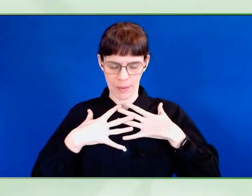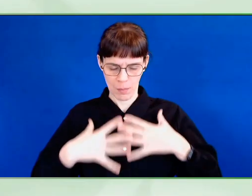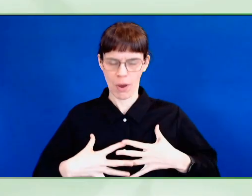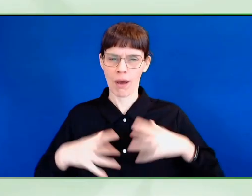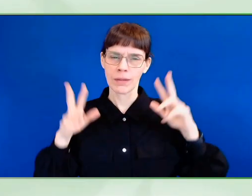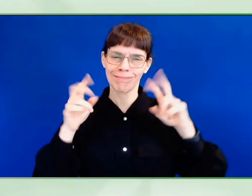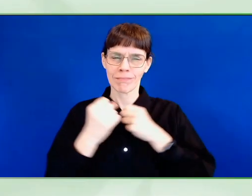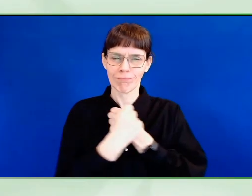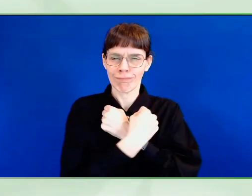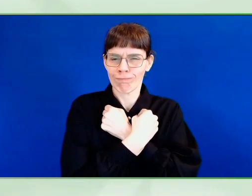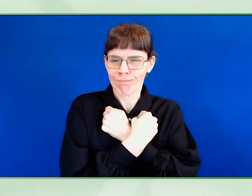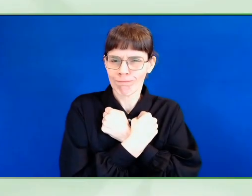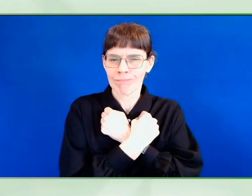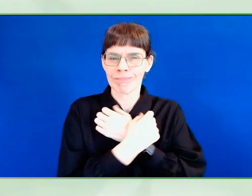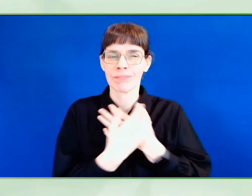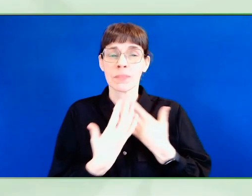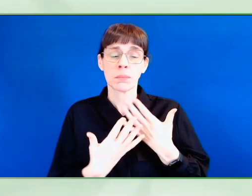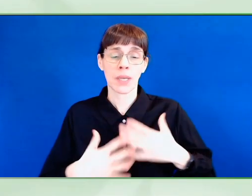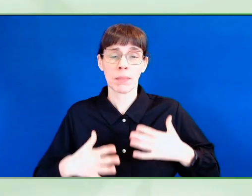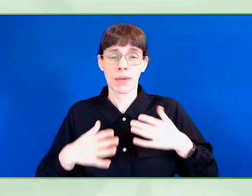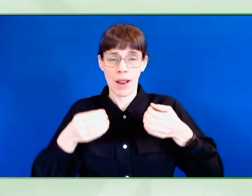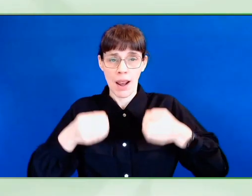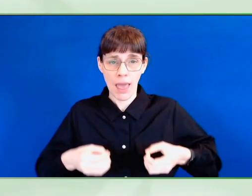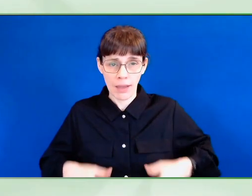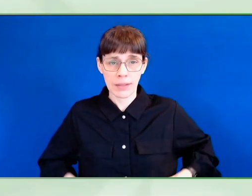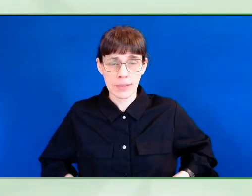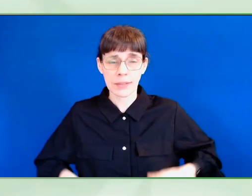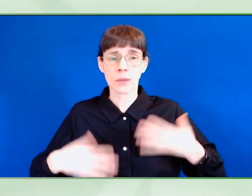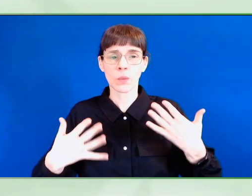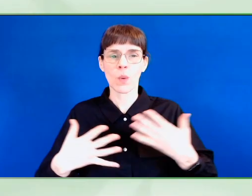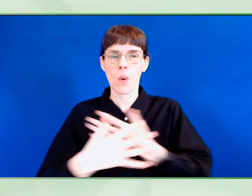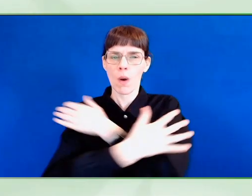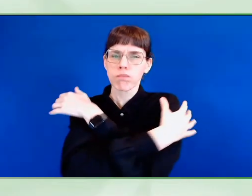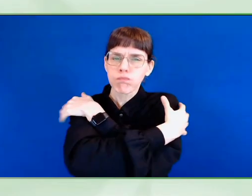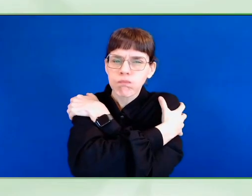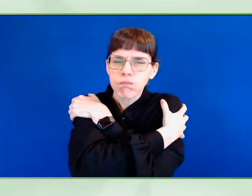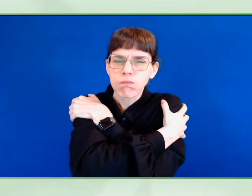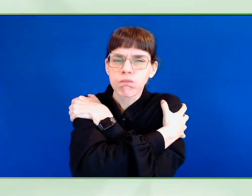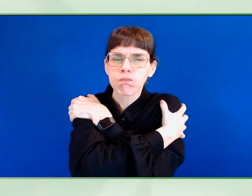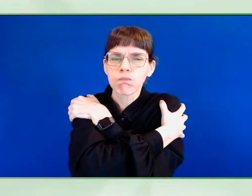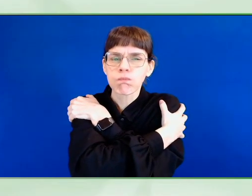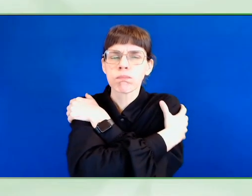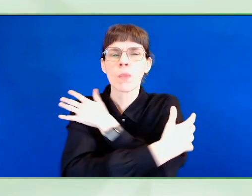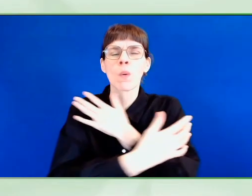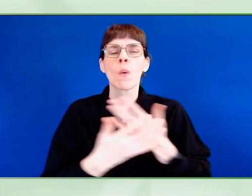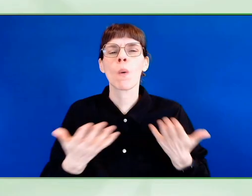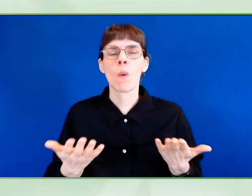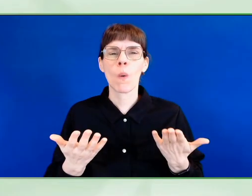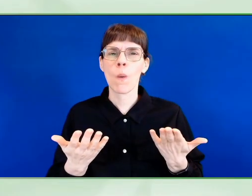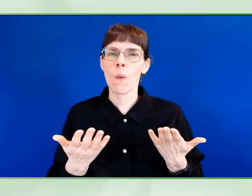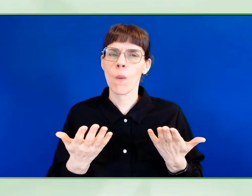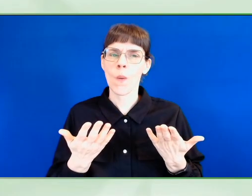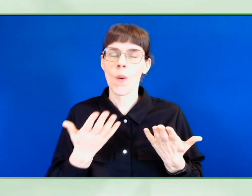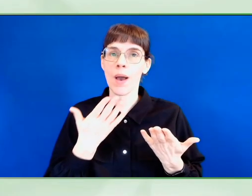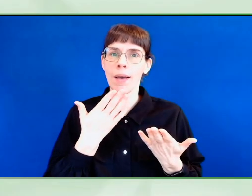around your legs or wrapping arms around your torso, or if it feels better, just imagining a beautiful